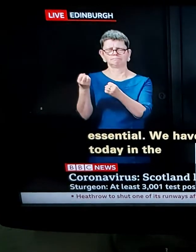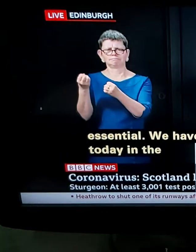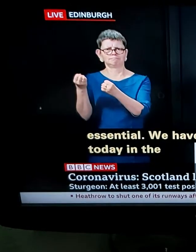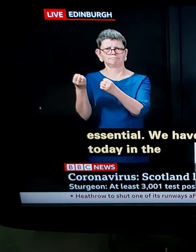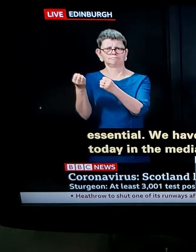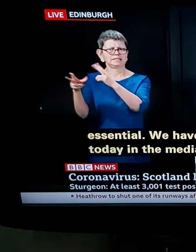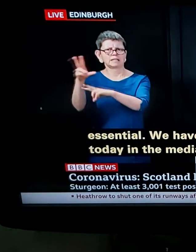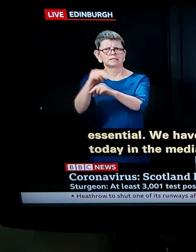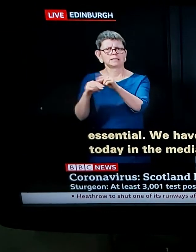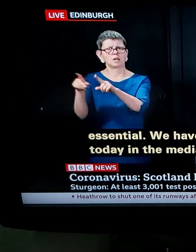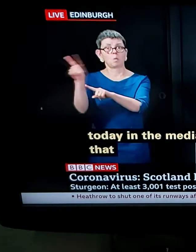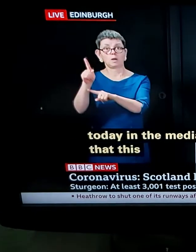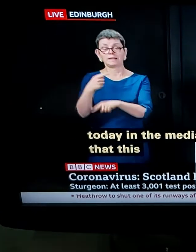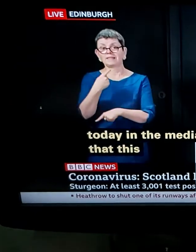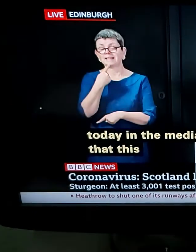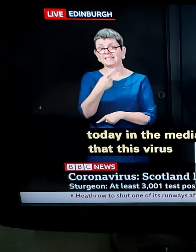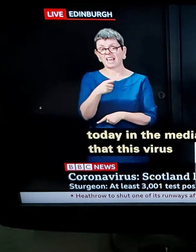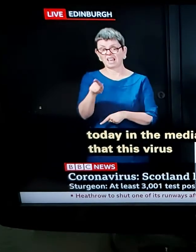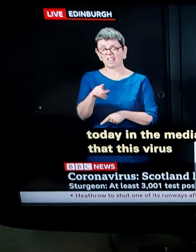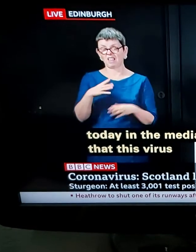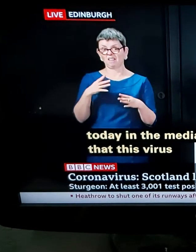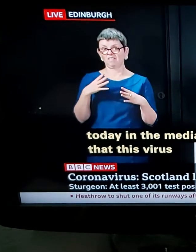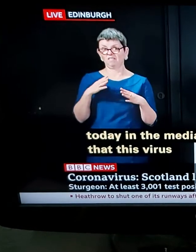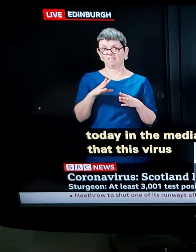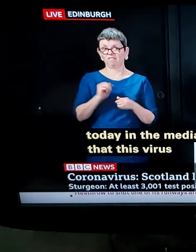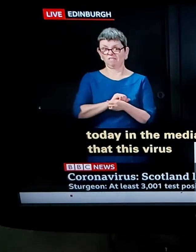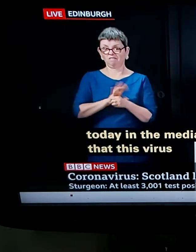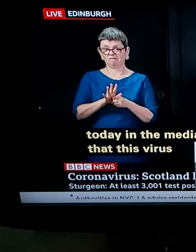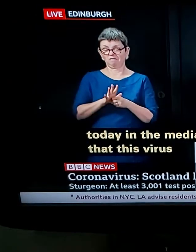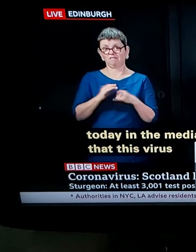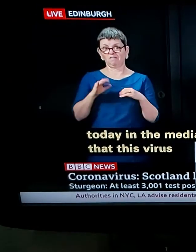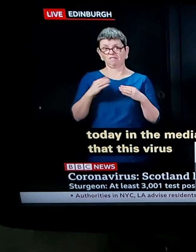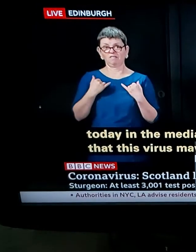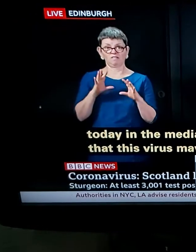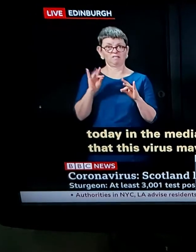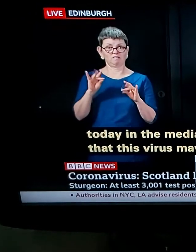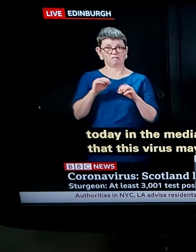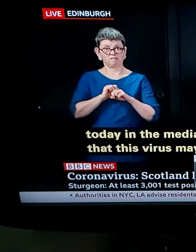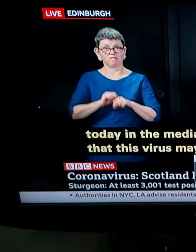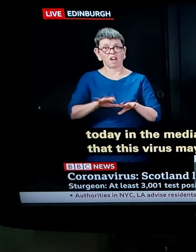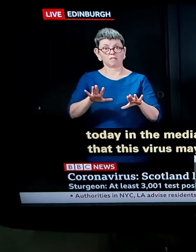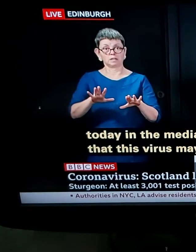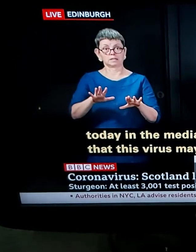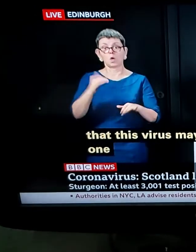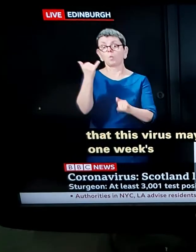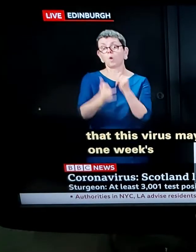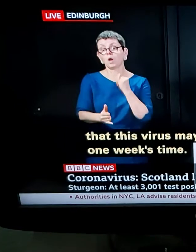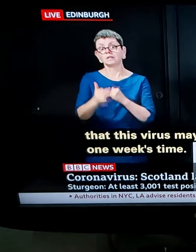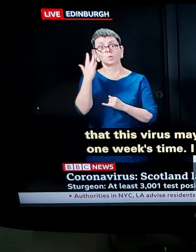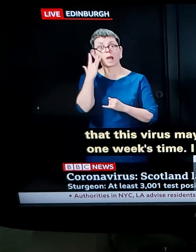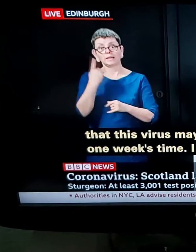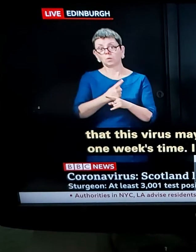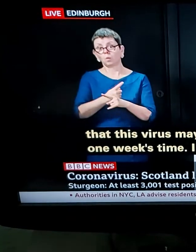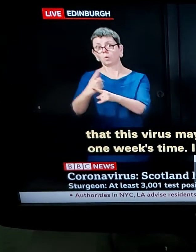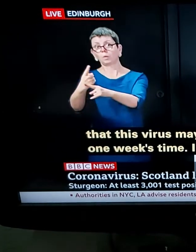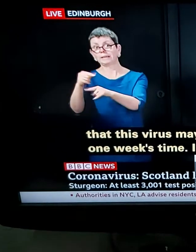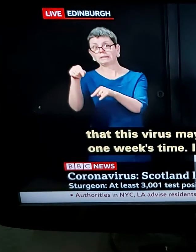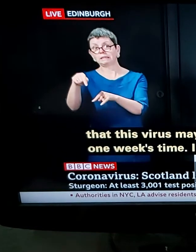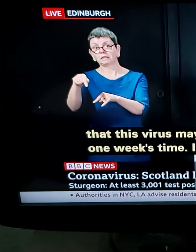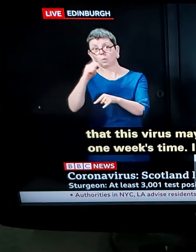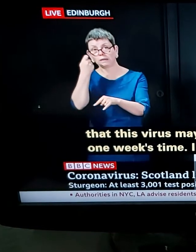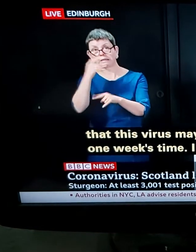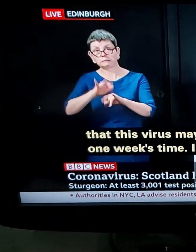virus may peak in around 1 week's time, and I want to address that point directly. Firstly, there